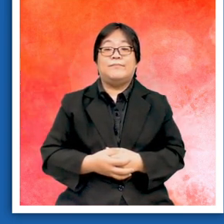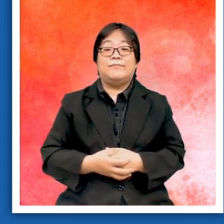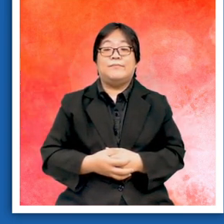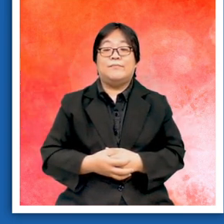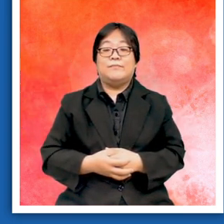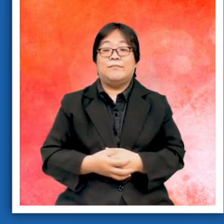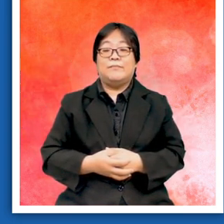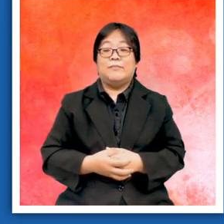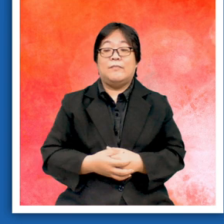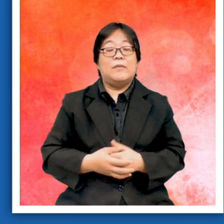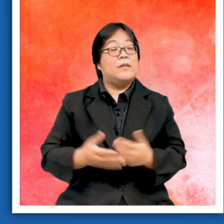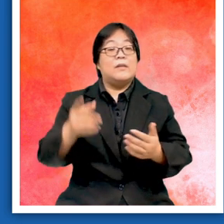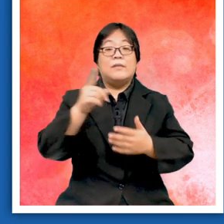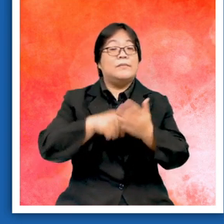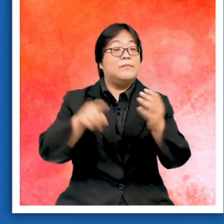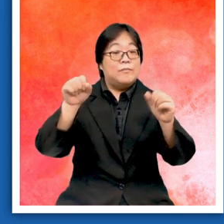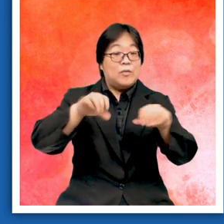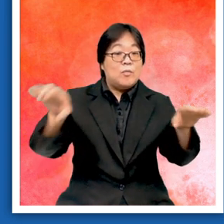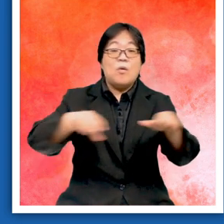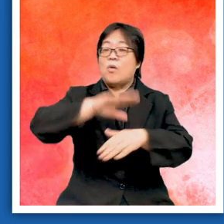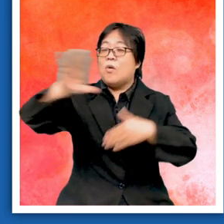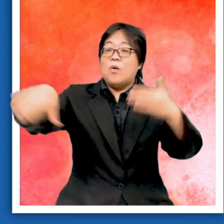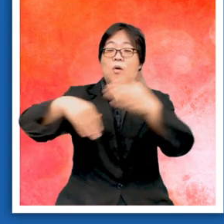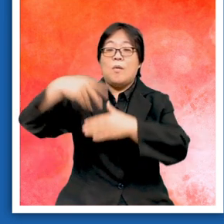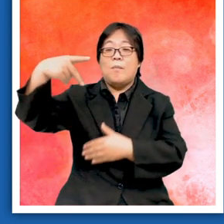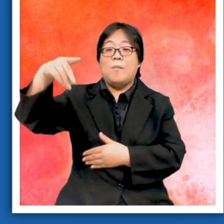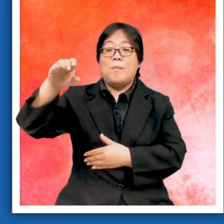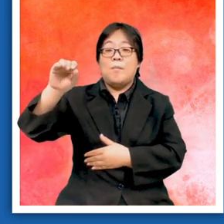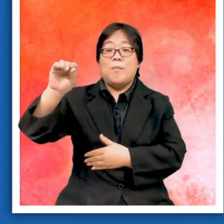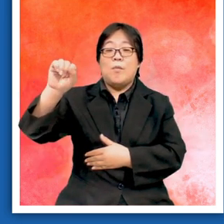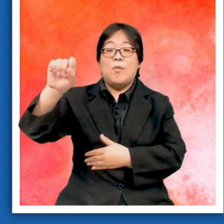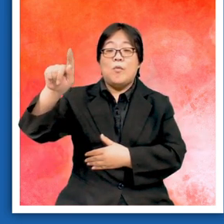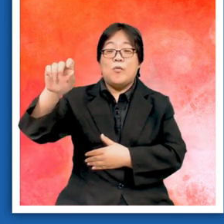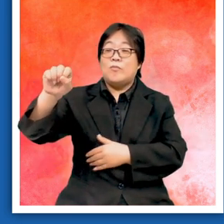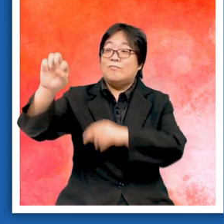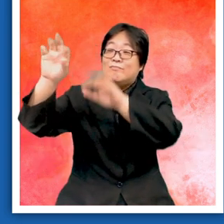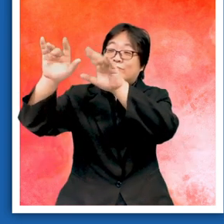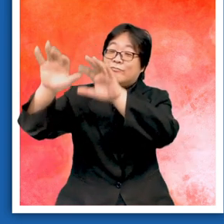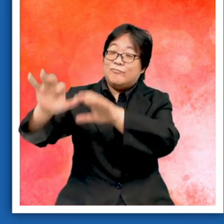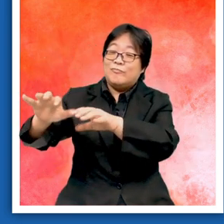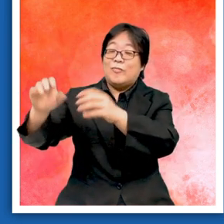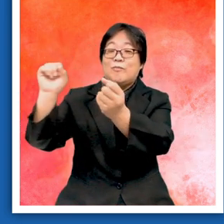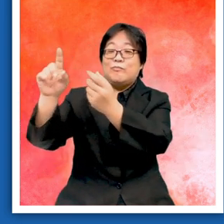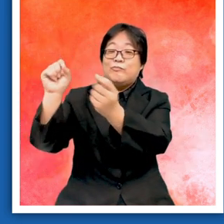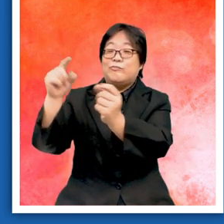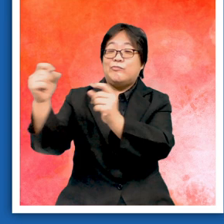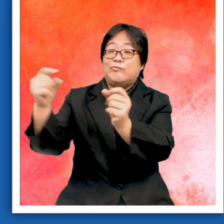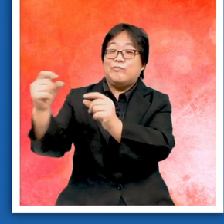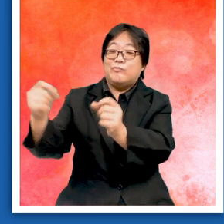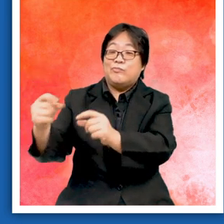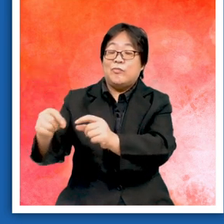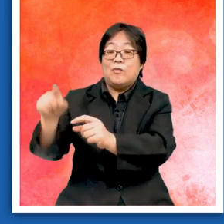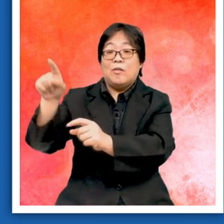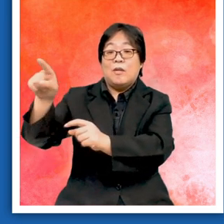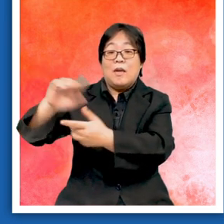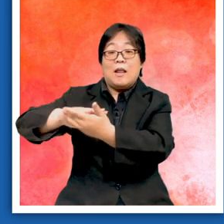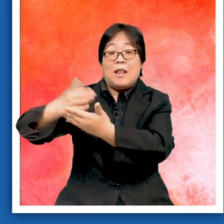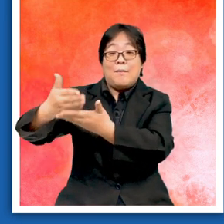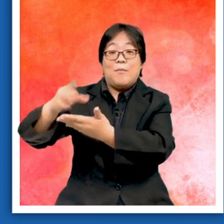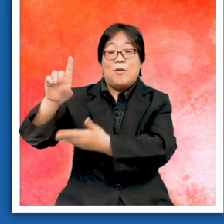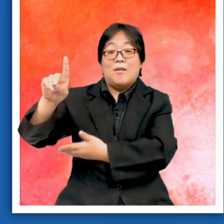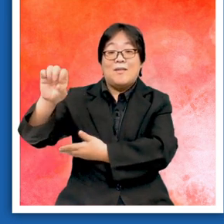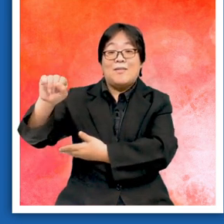What this does is all the posts that's created, all the chat that is created, will actually